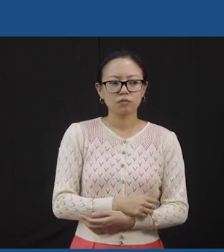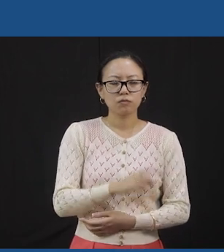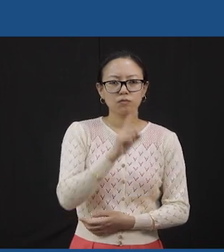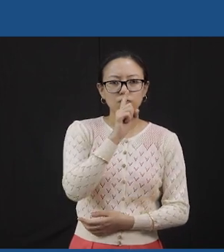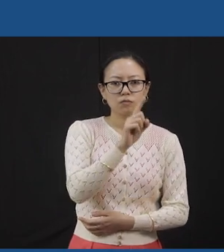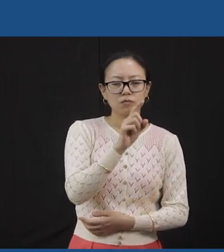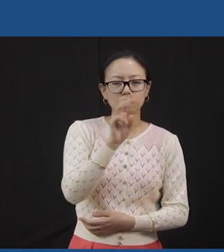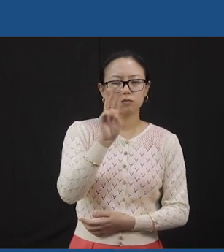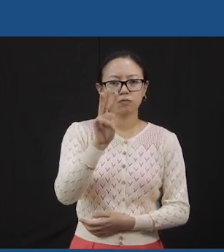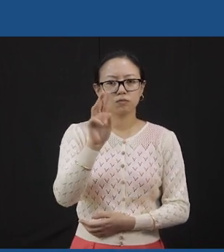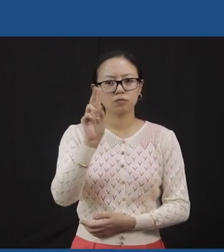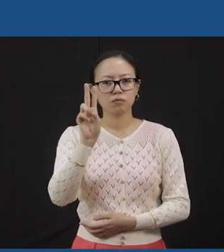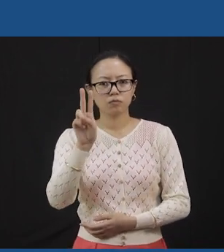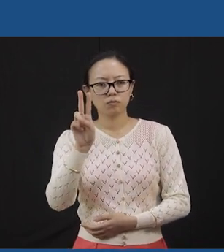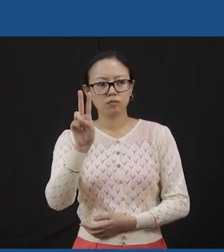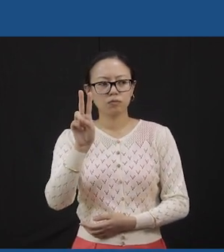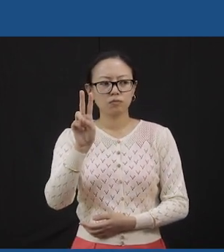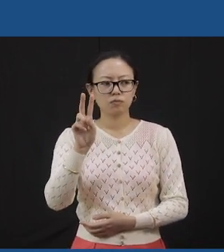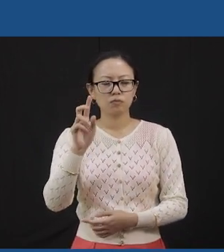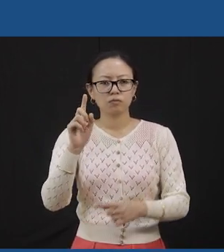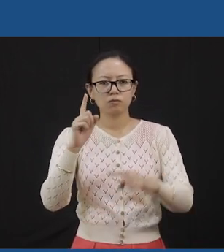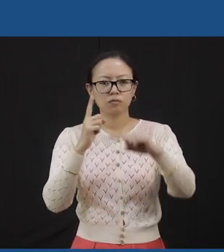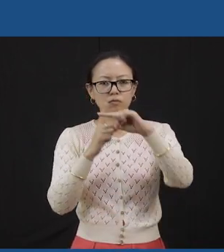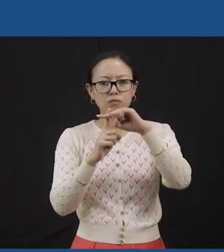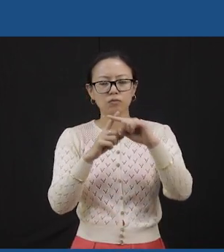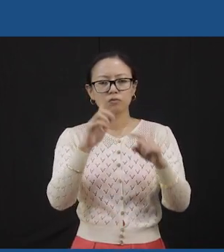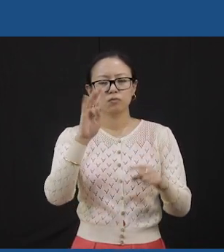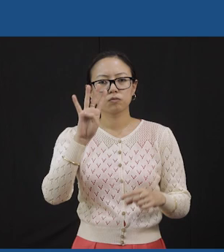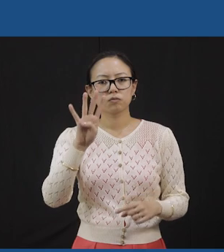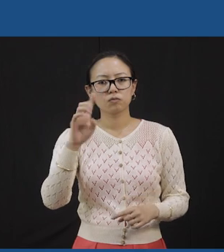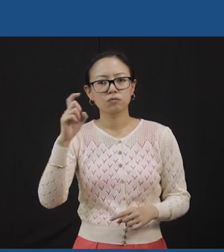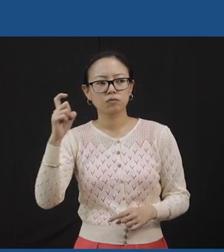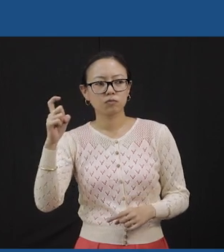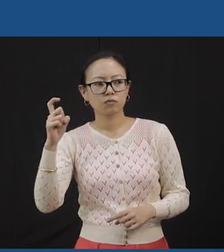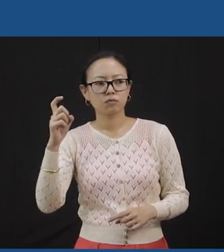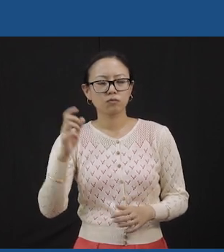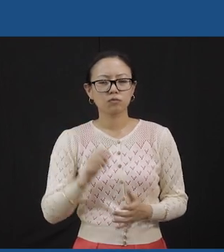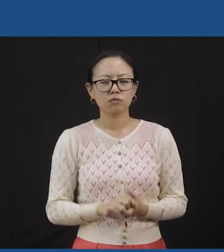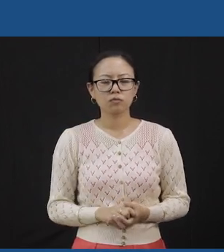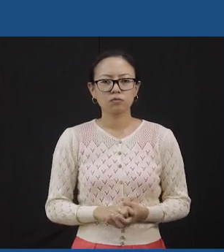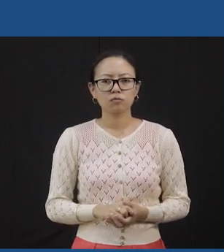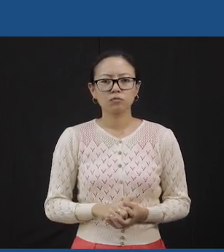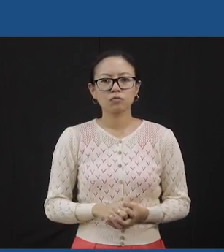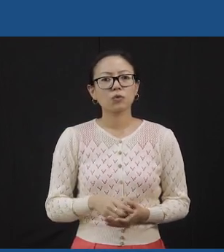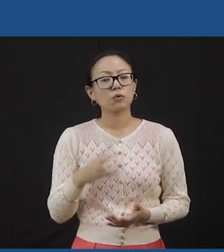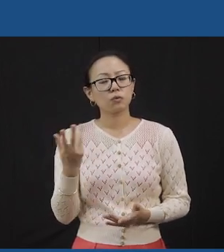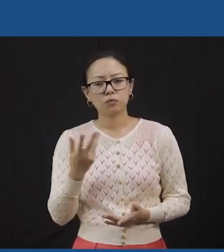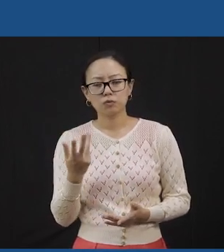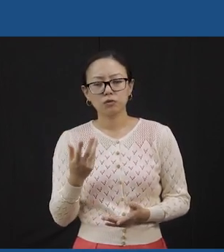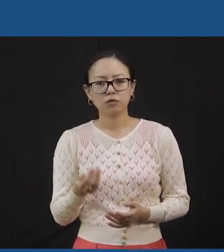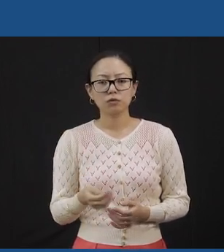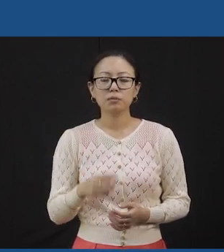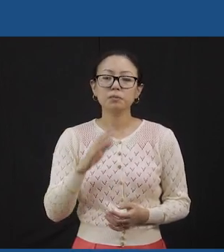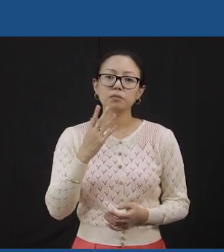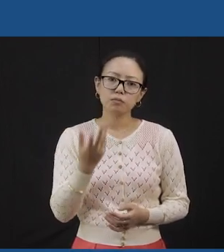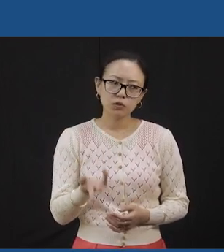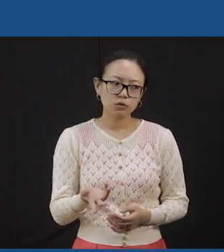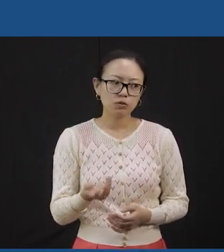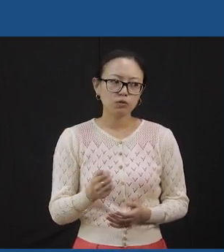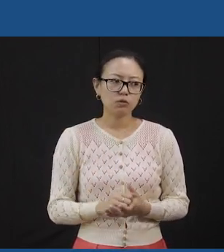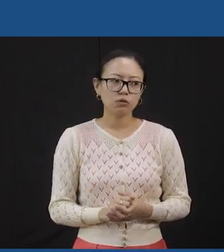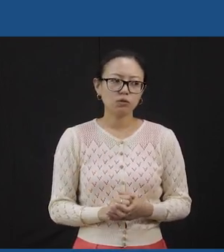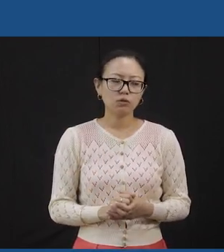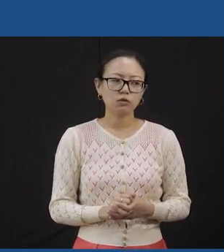132 plus 47. Because on the question, it says that he sold 47 more, which